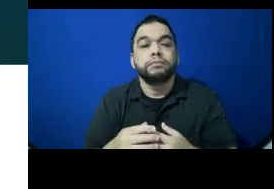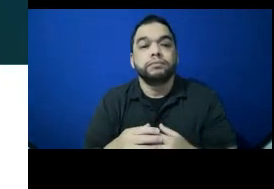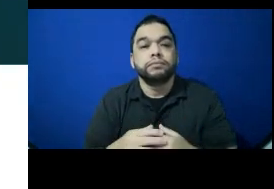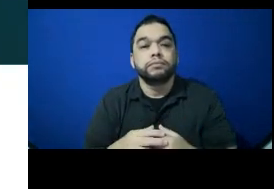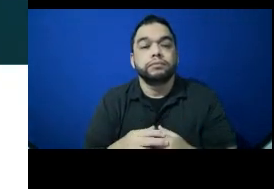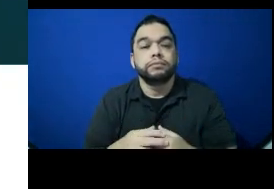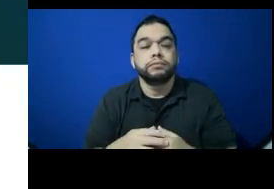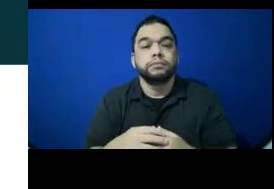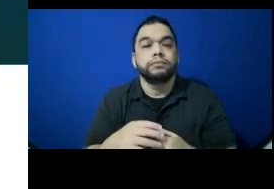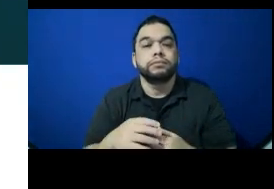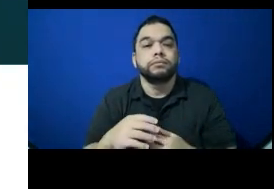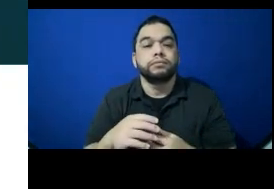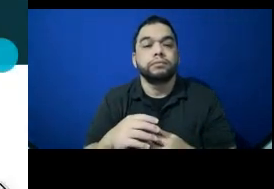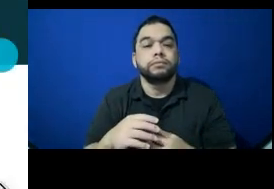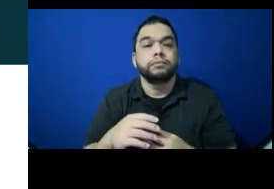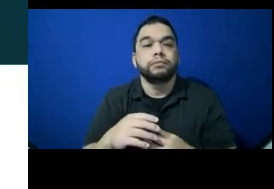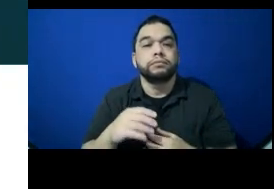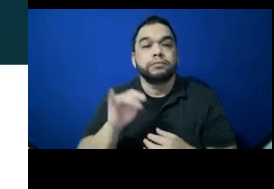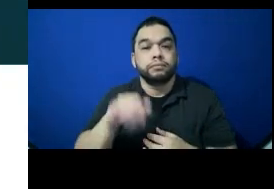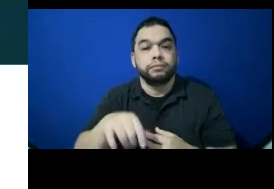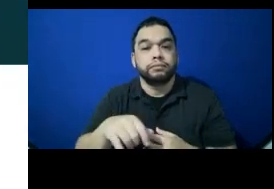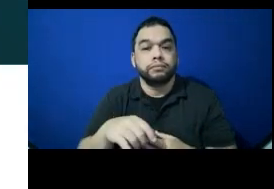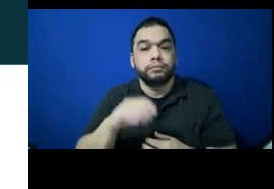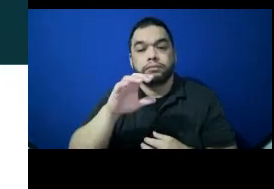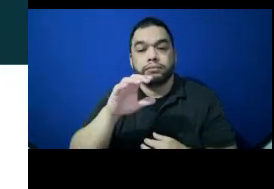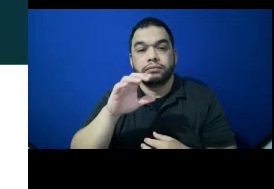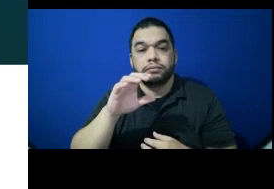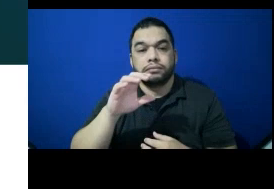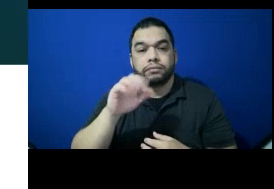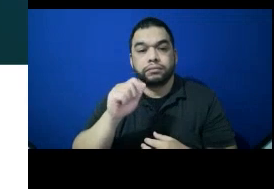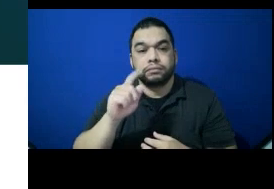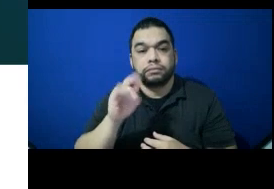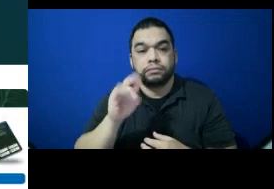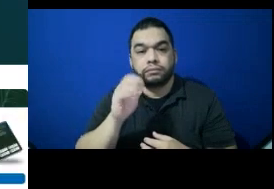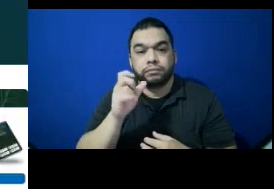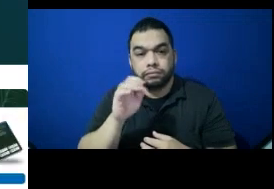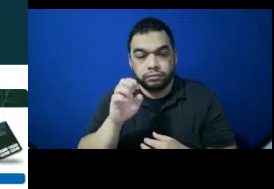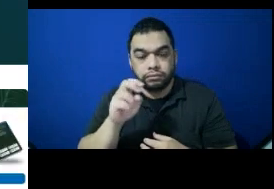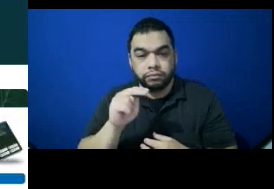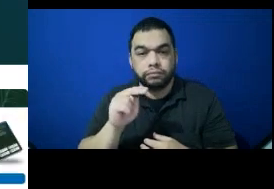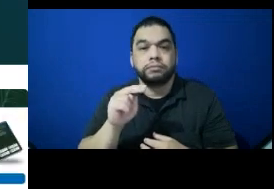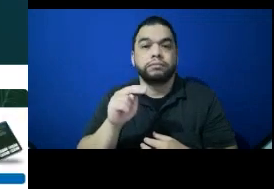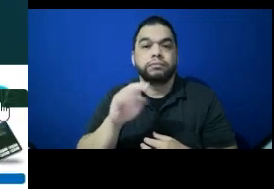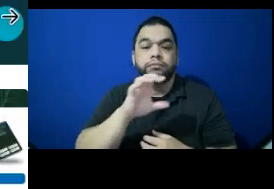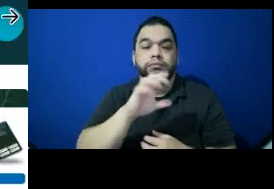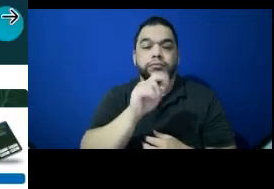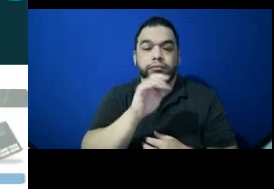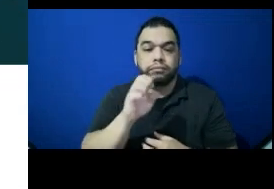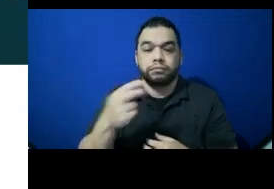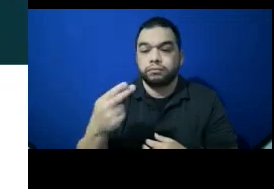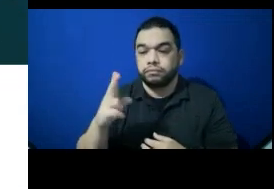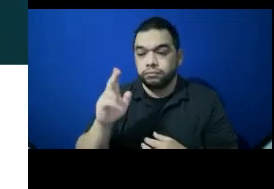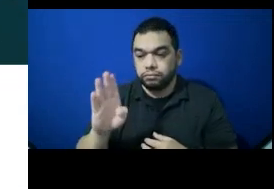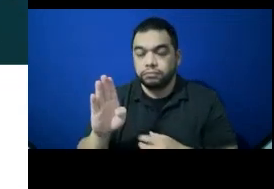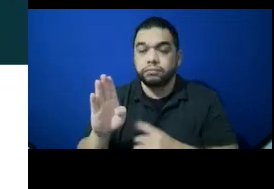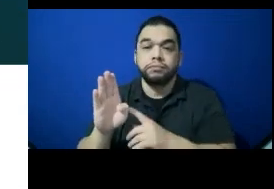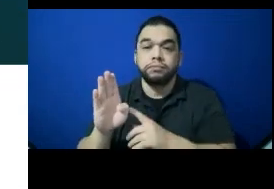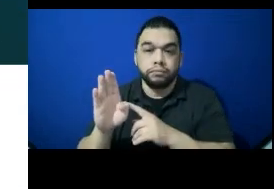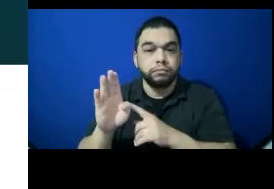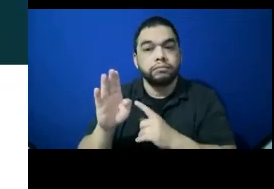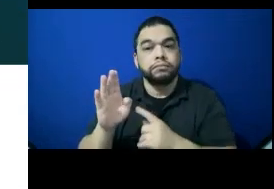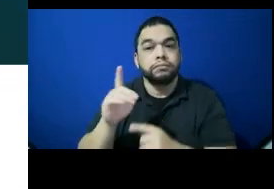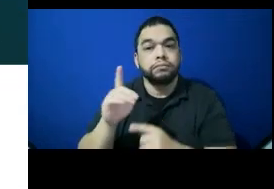they were interested in a tool that they could provide to their staff that are knowledgeable about their programs, but maybe could